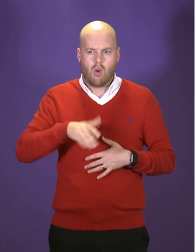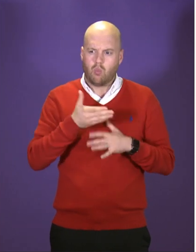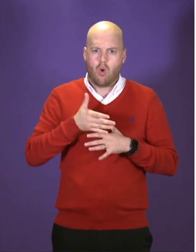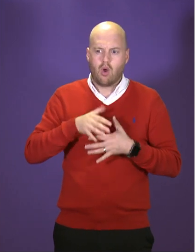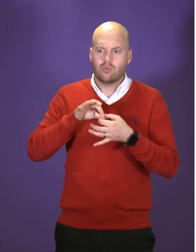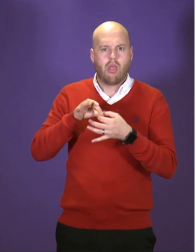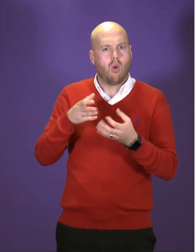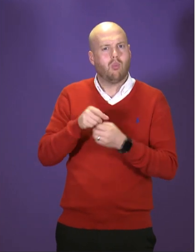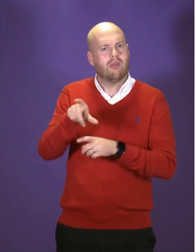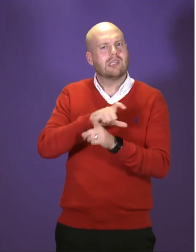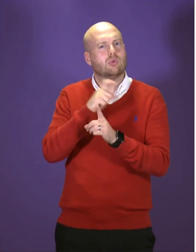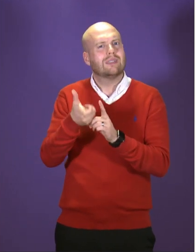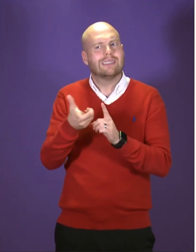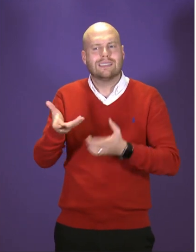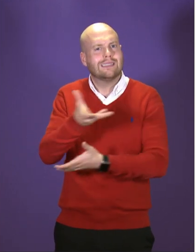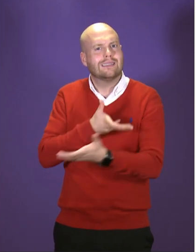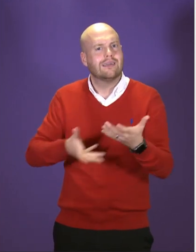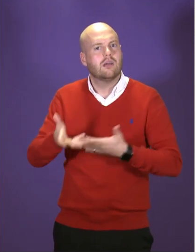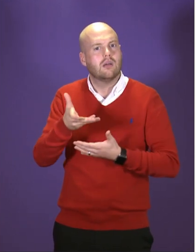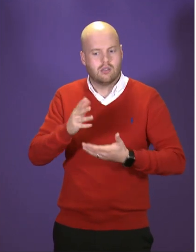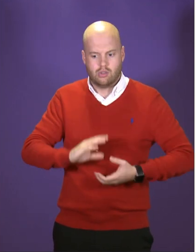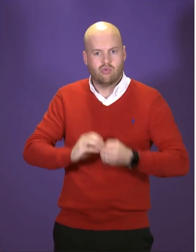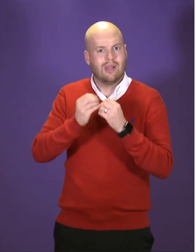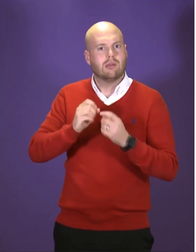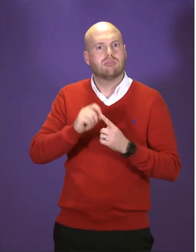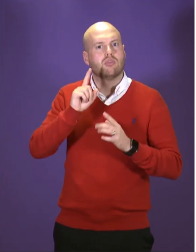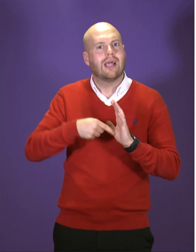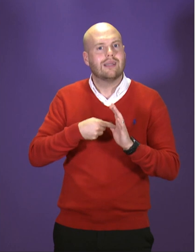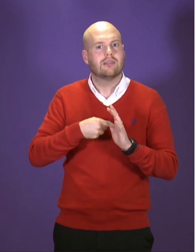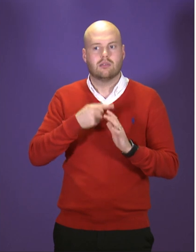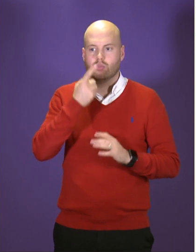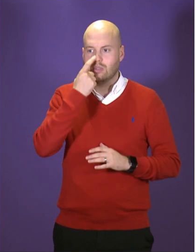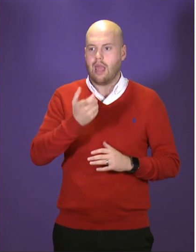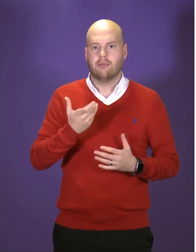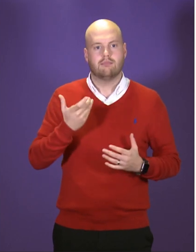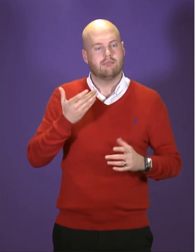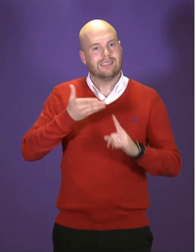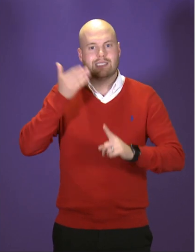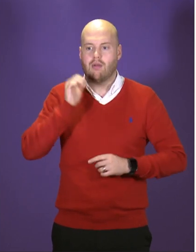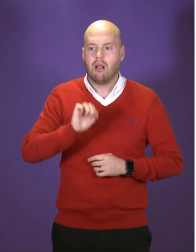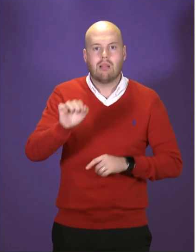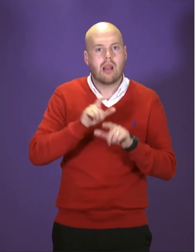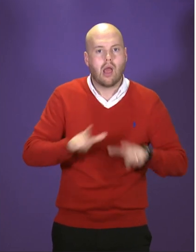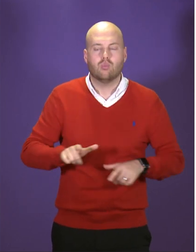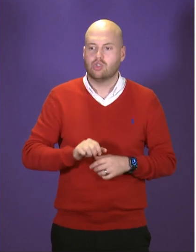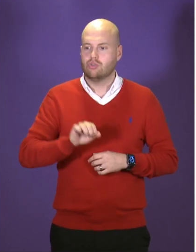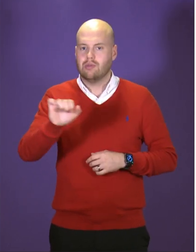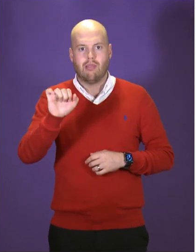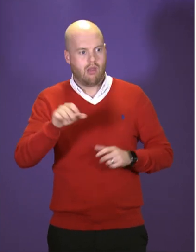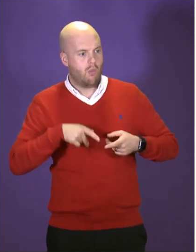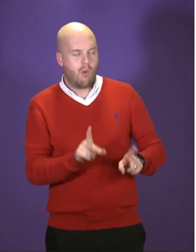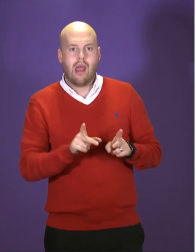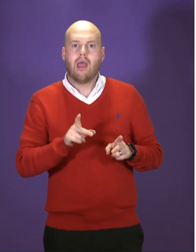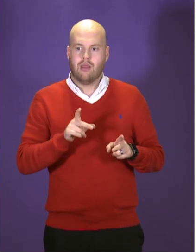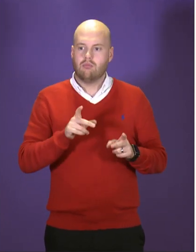allow them to create a project which would define their language, their form, their art, and tell their stories. It was a